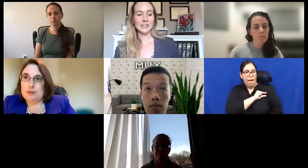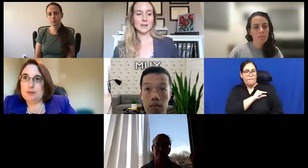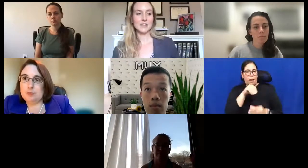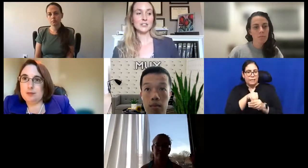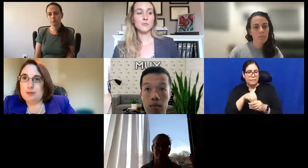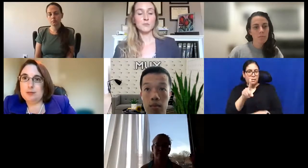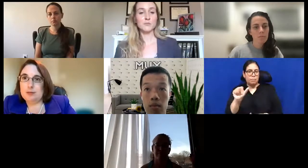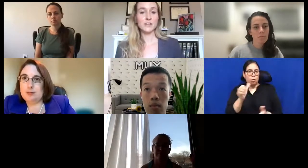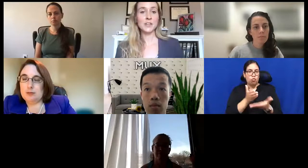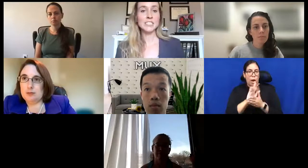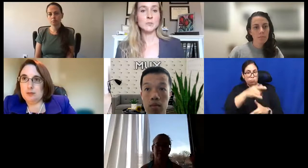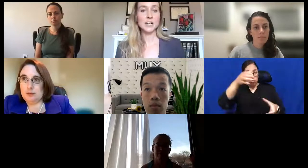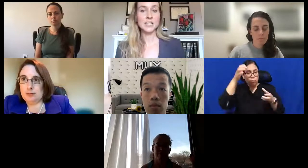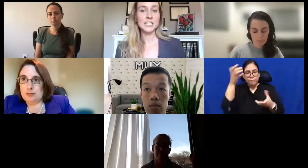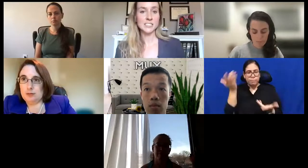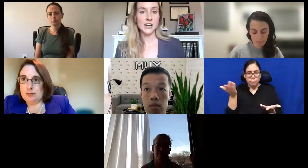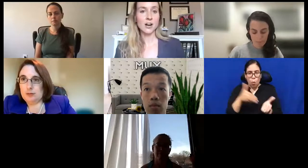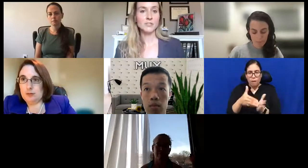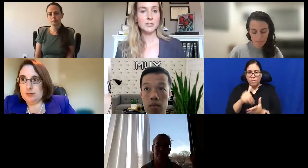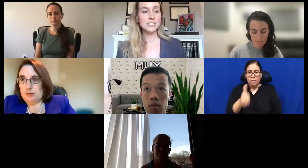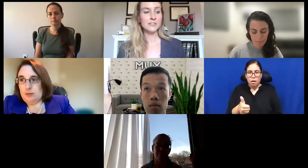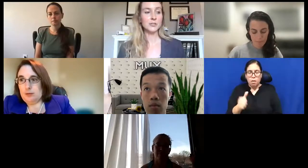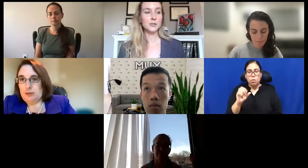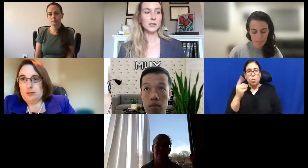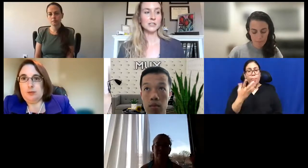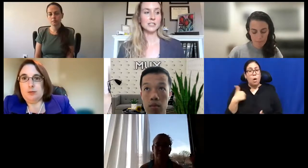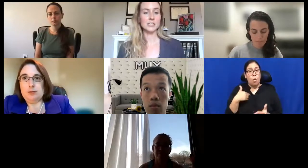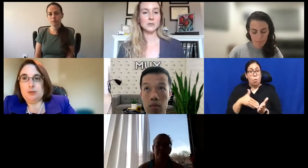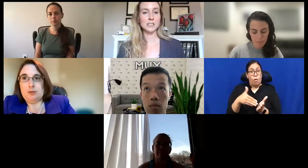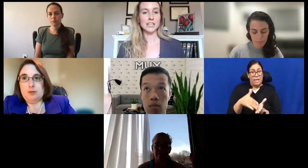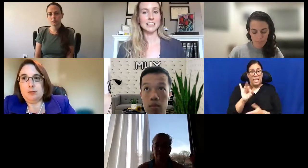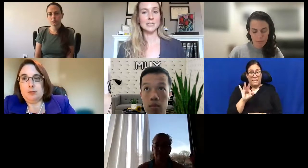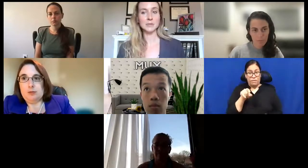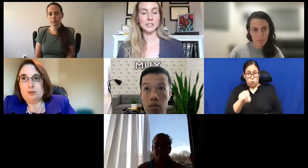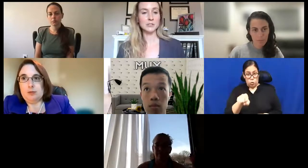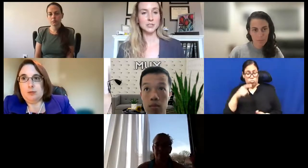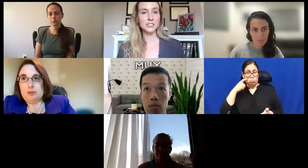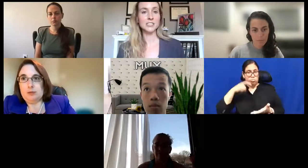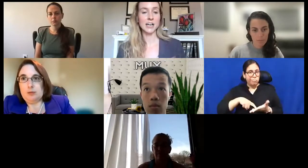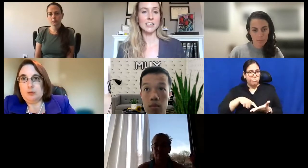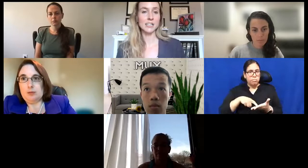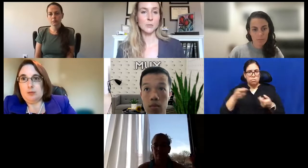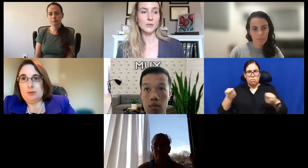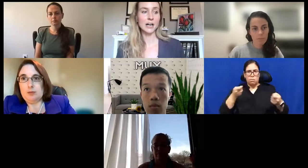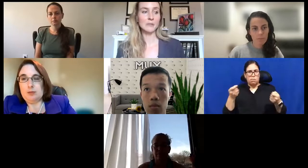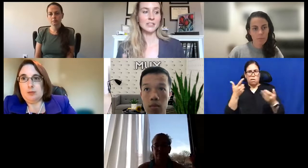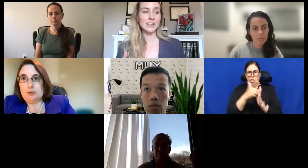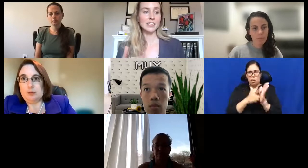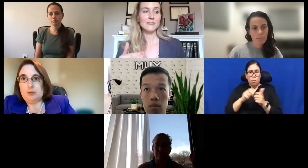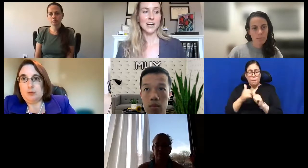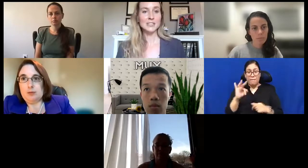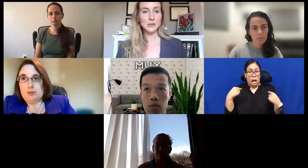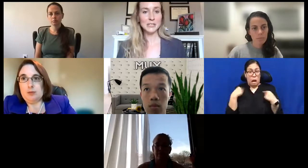rights. And so for that reason, one of the things that I often do is if you are dealing with any type of legal situation, if I can't help you, I